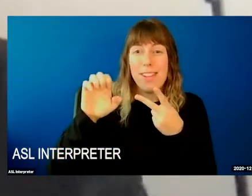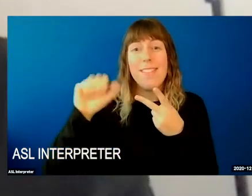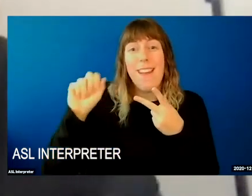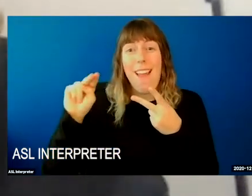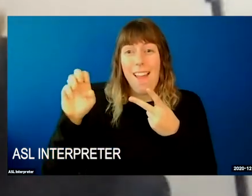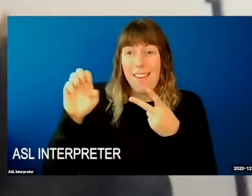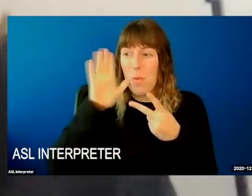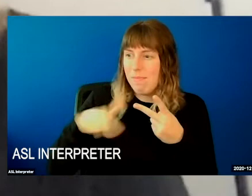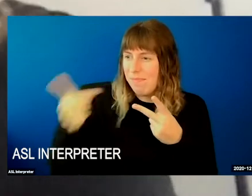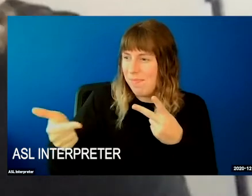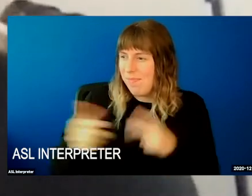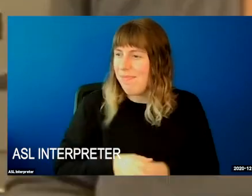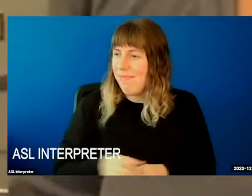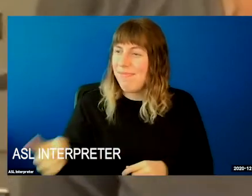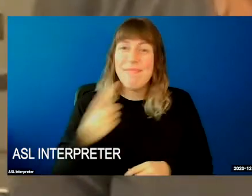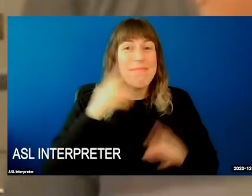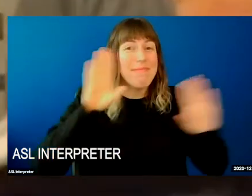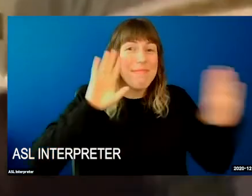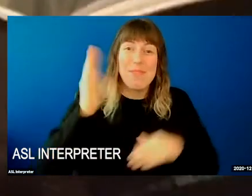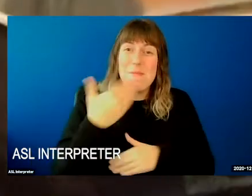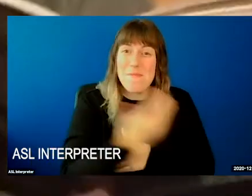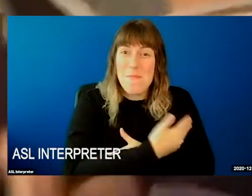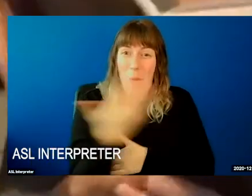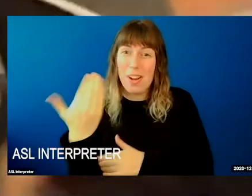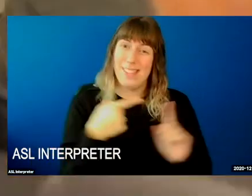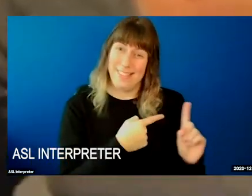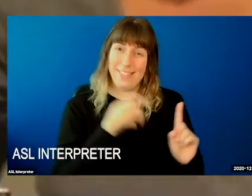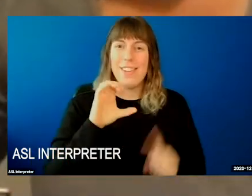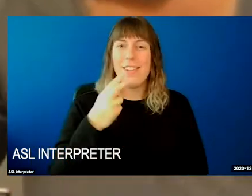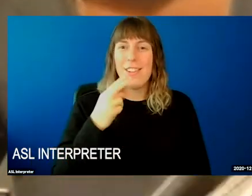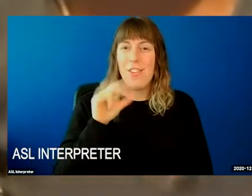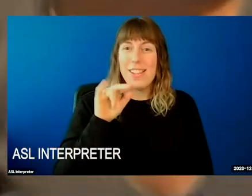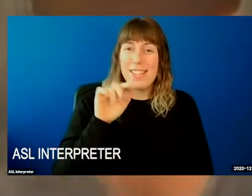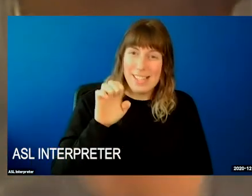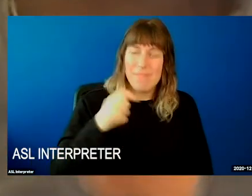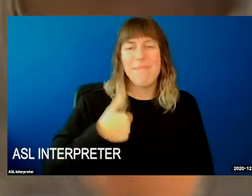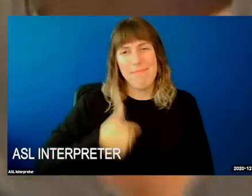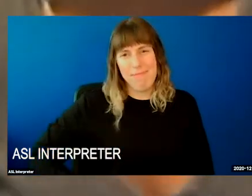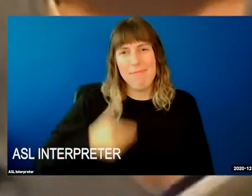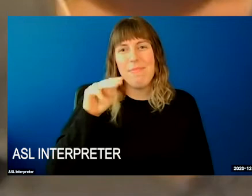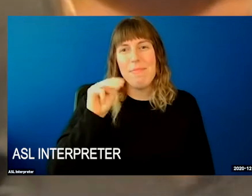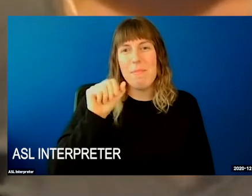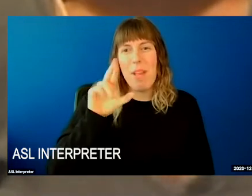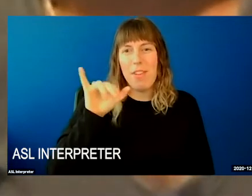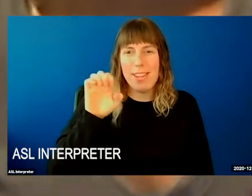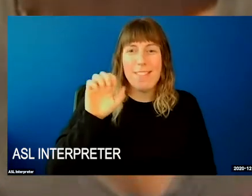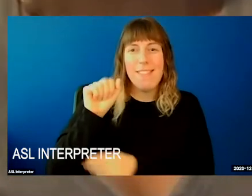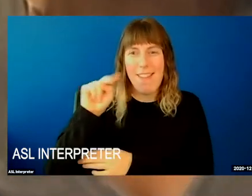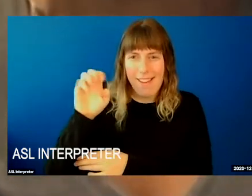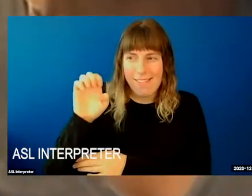being here, and I'll just turn it over to you. Good morning, everyone. This is Christine, and I am Marianne. I